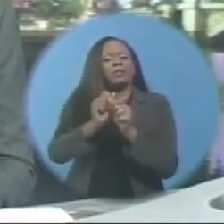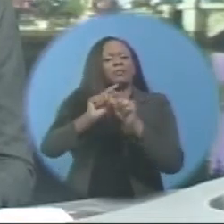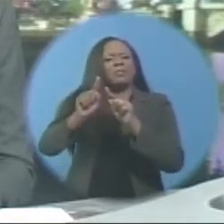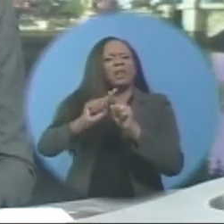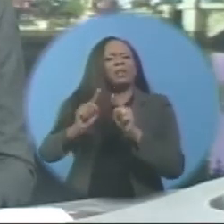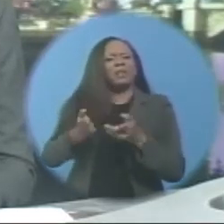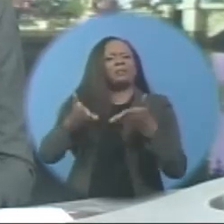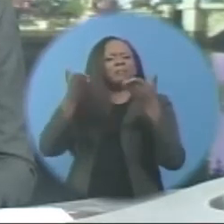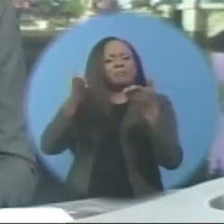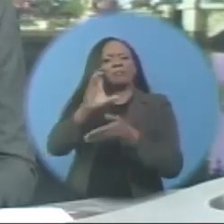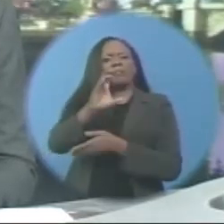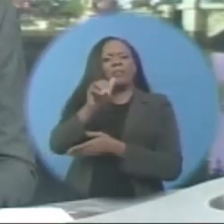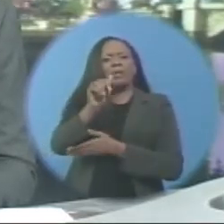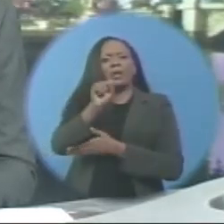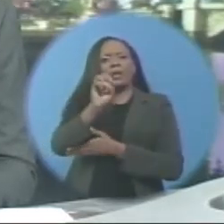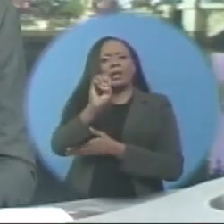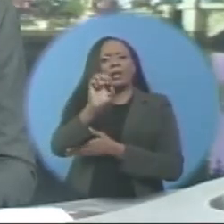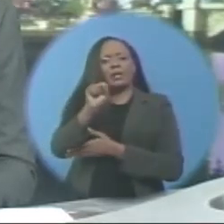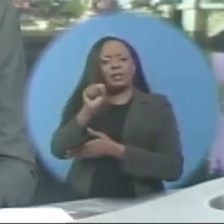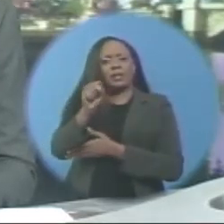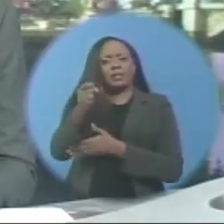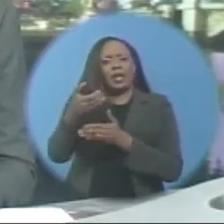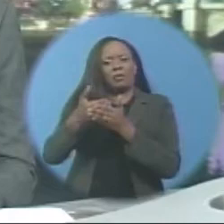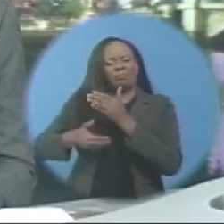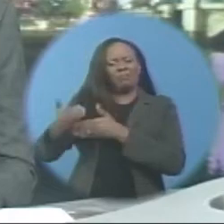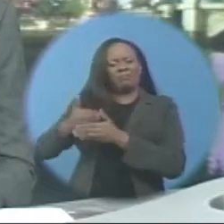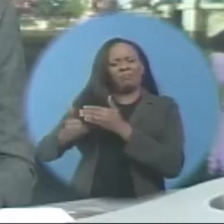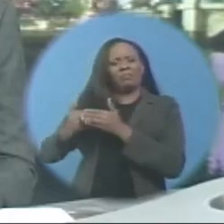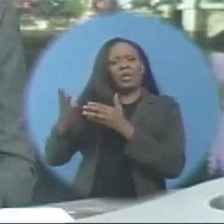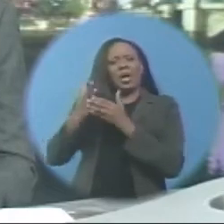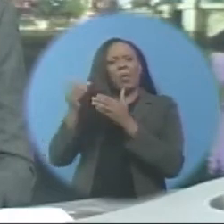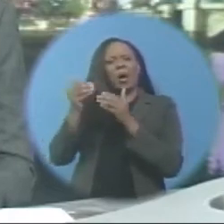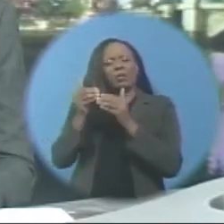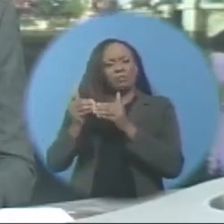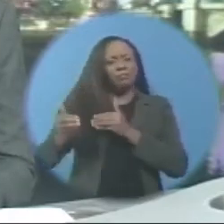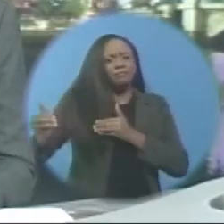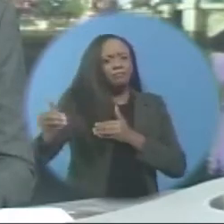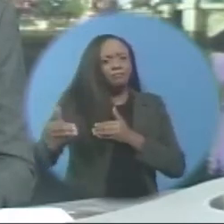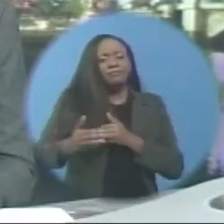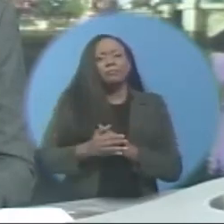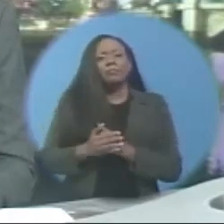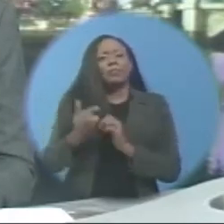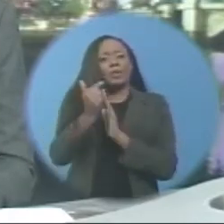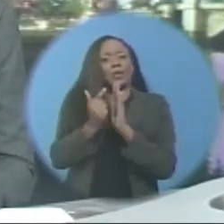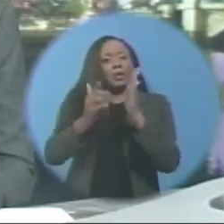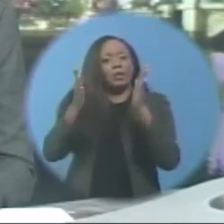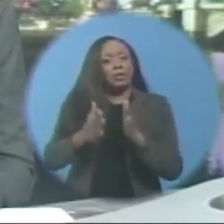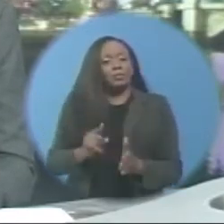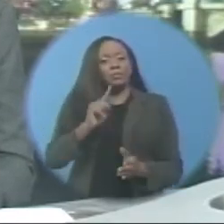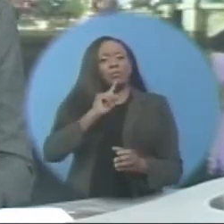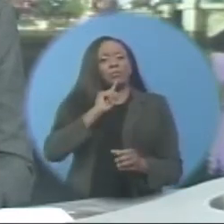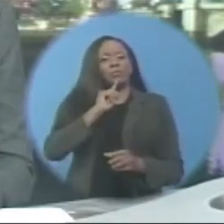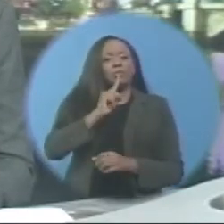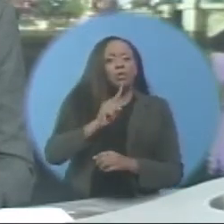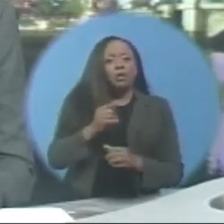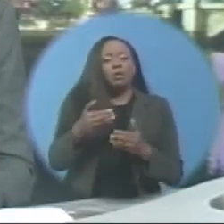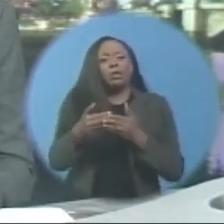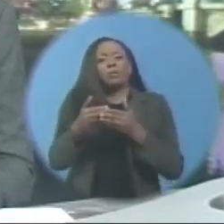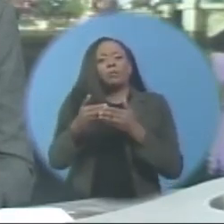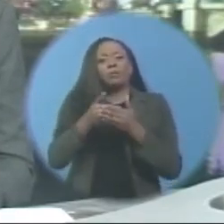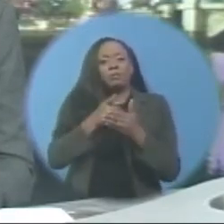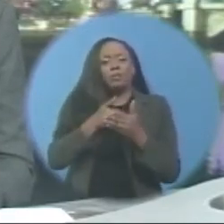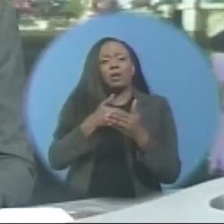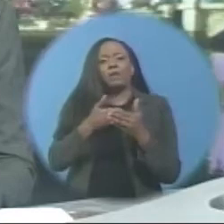lawyers have come on board, President of the Bar Association, Lizelle Weeks, says lawyers want certain assurances before